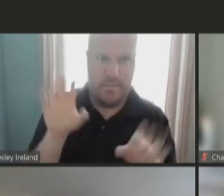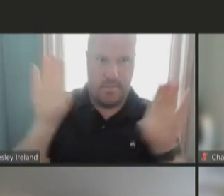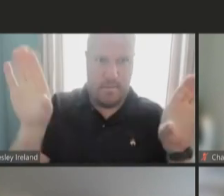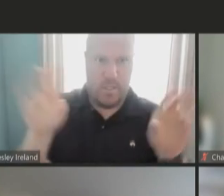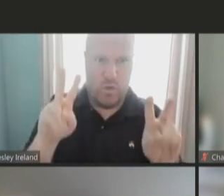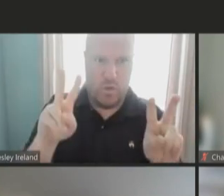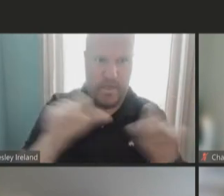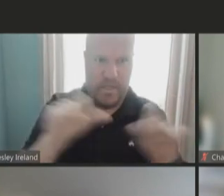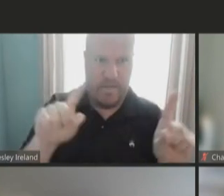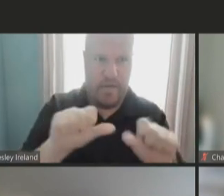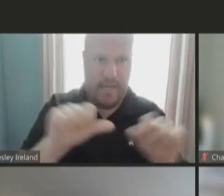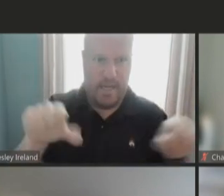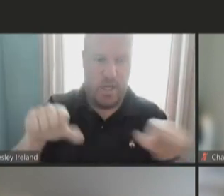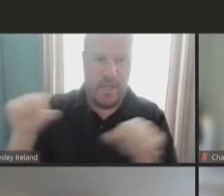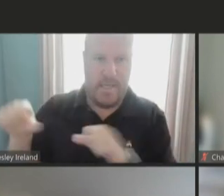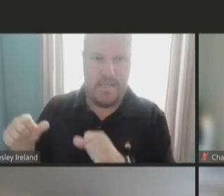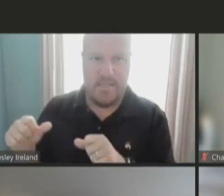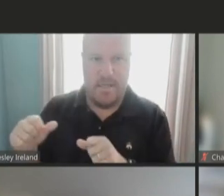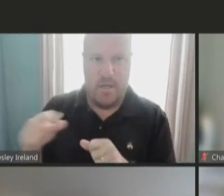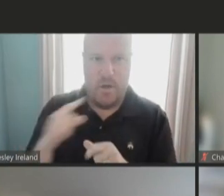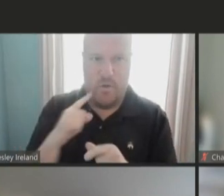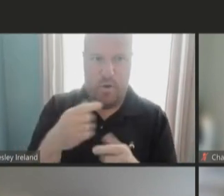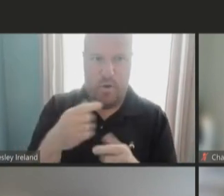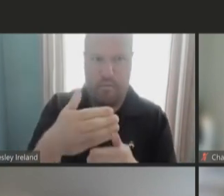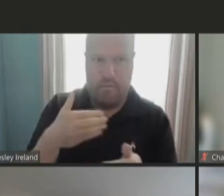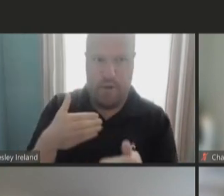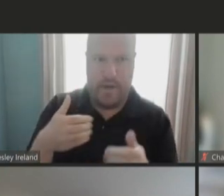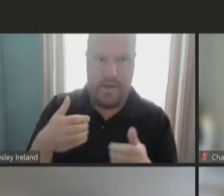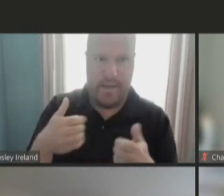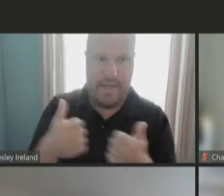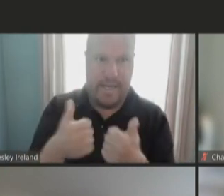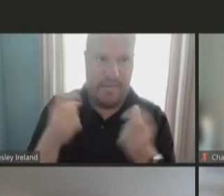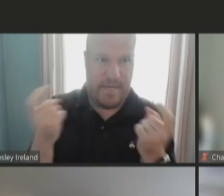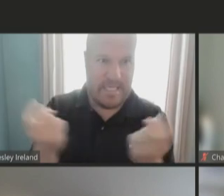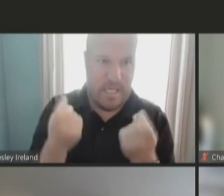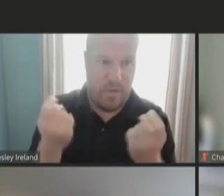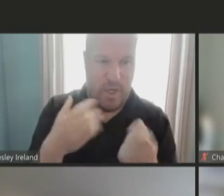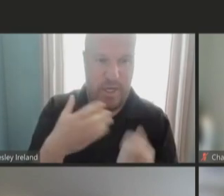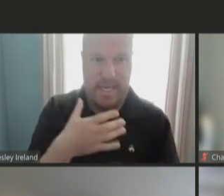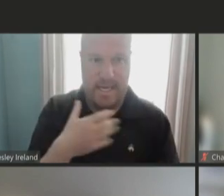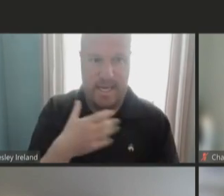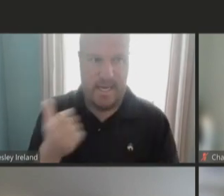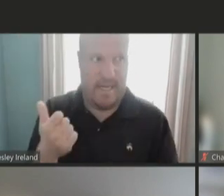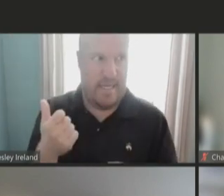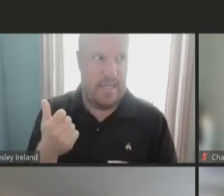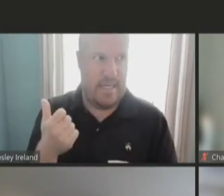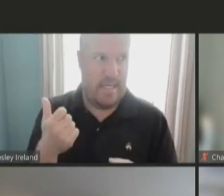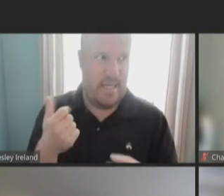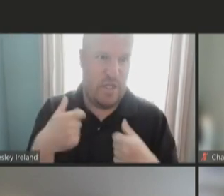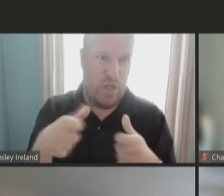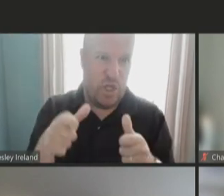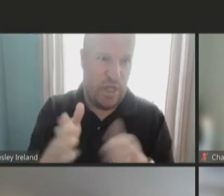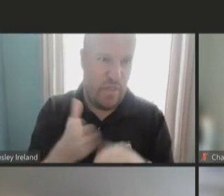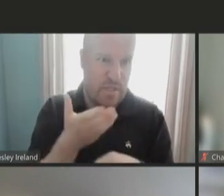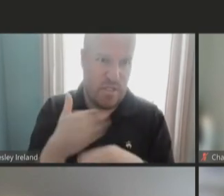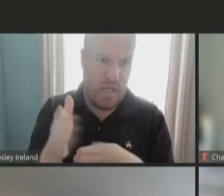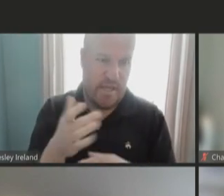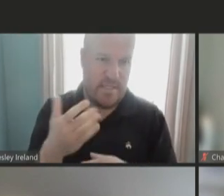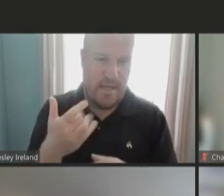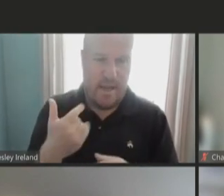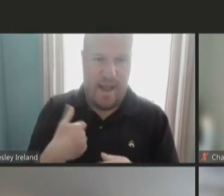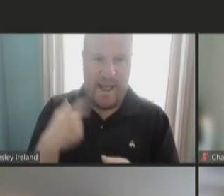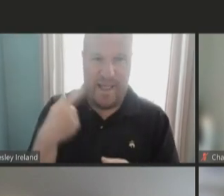So it would be great. I know there's two different areas, two different screens, so for a pregame